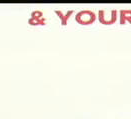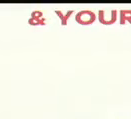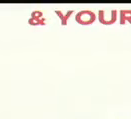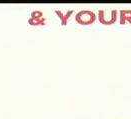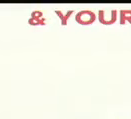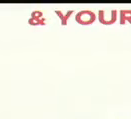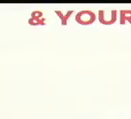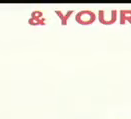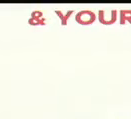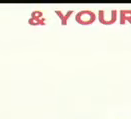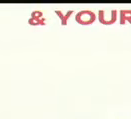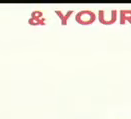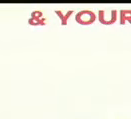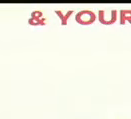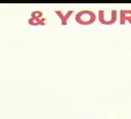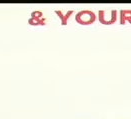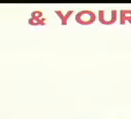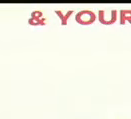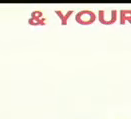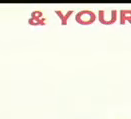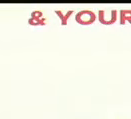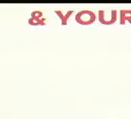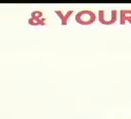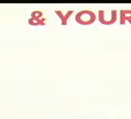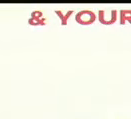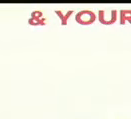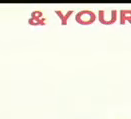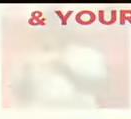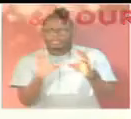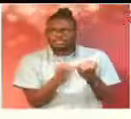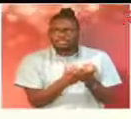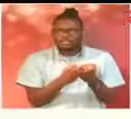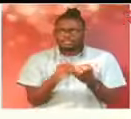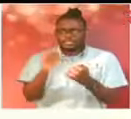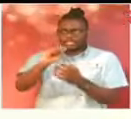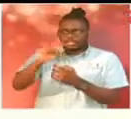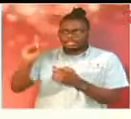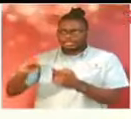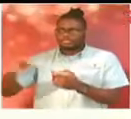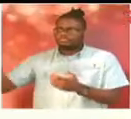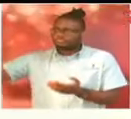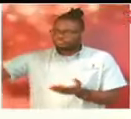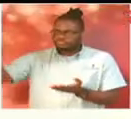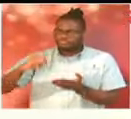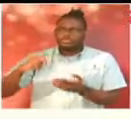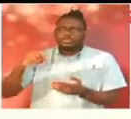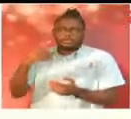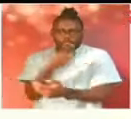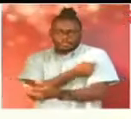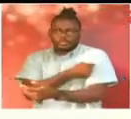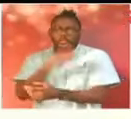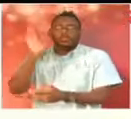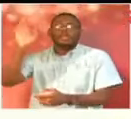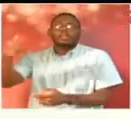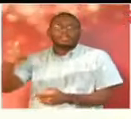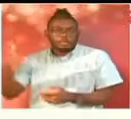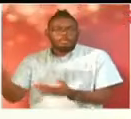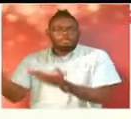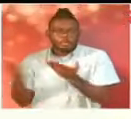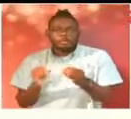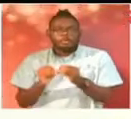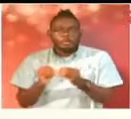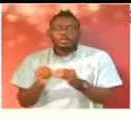batches of the AstraZeneca vaccine that will be coming in, so that the persons who have to delay or wait